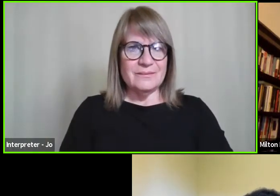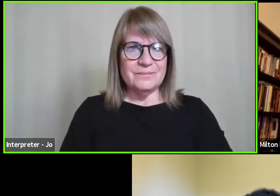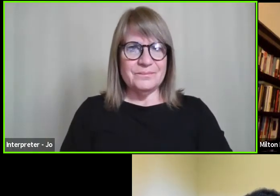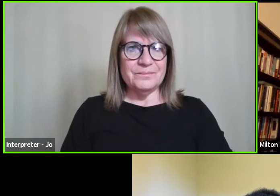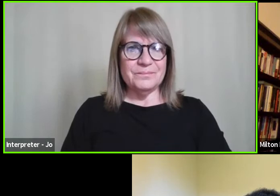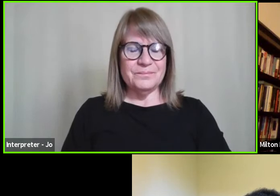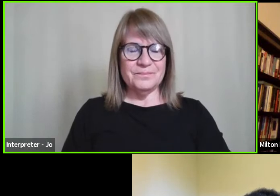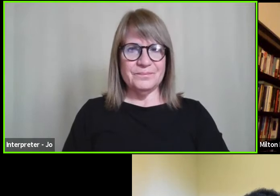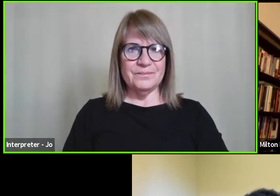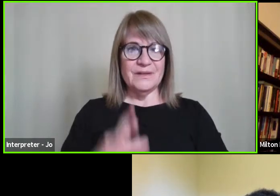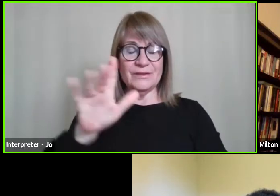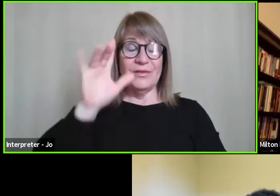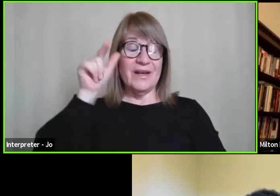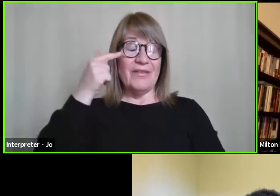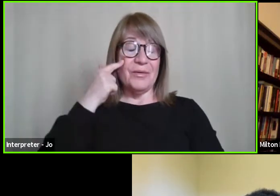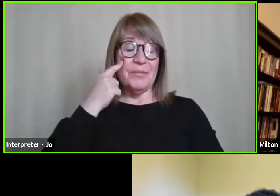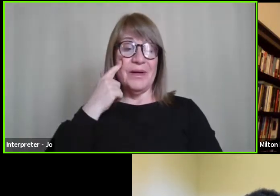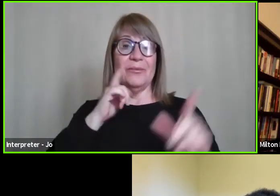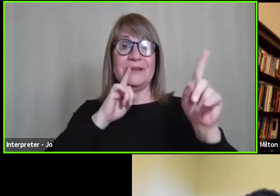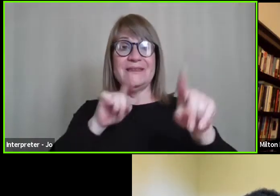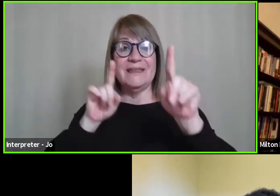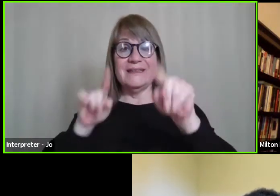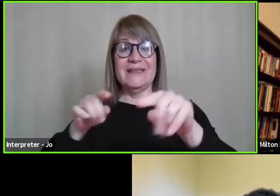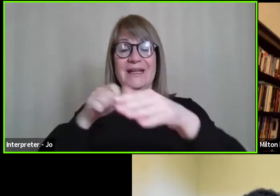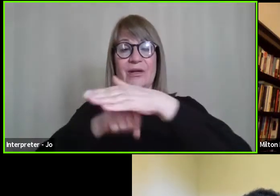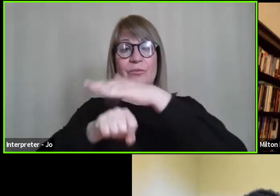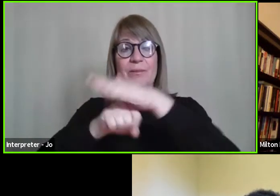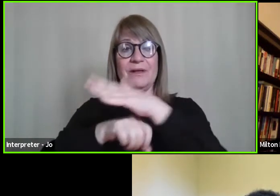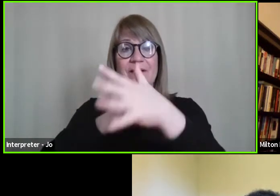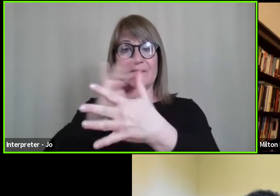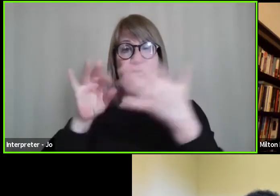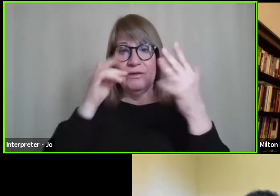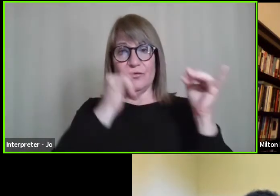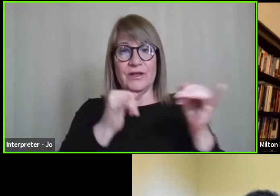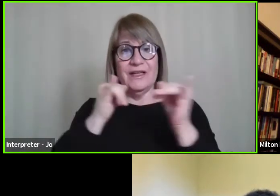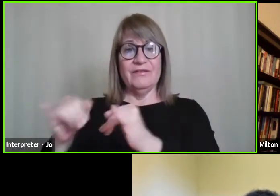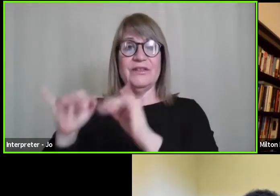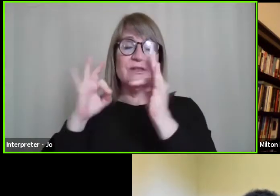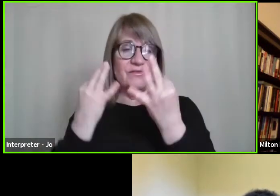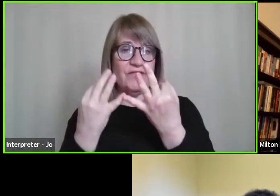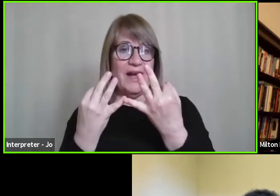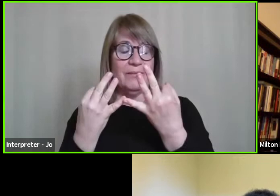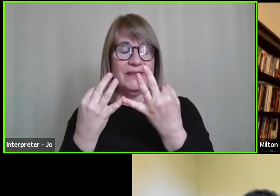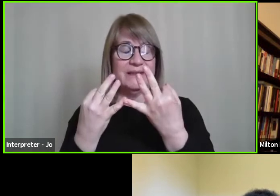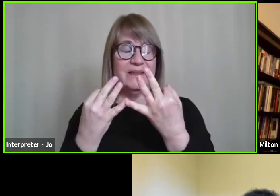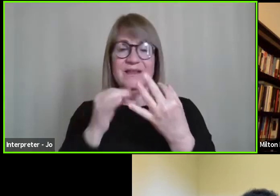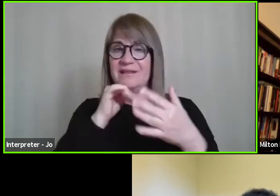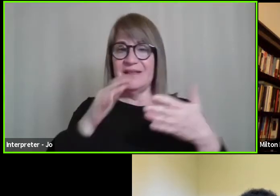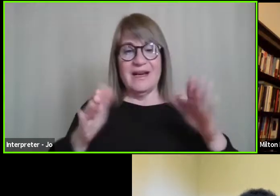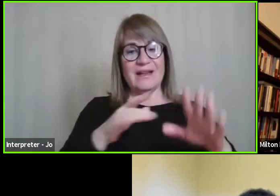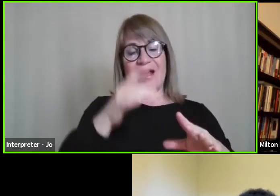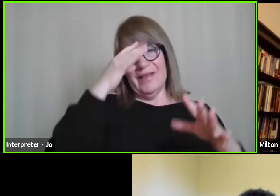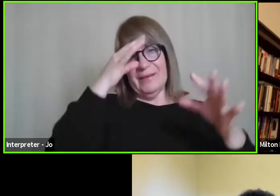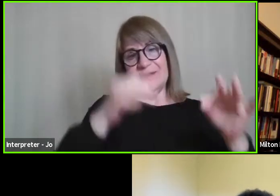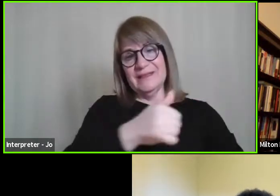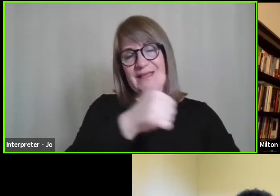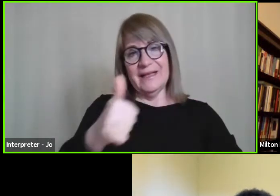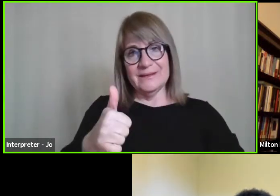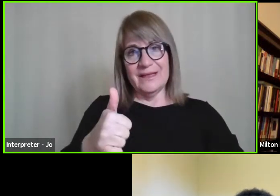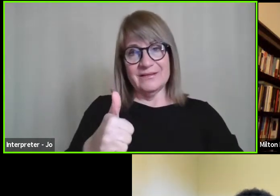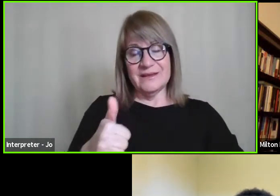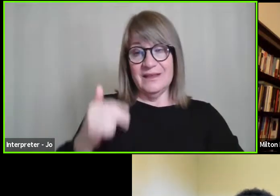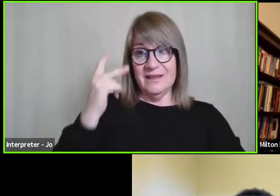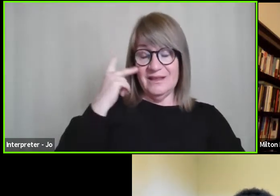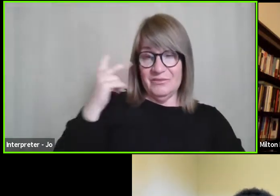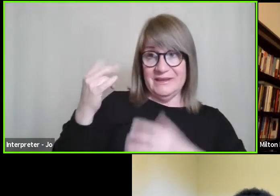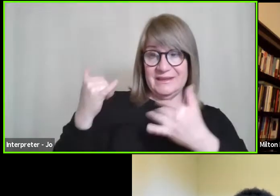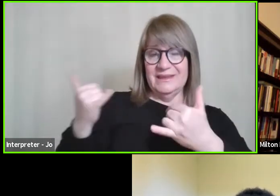reproductive choices um for individuals and families um and that uh what we see today people have argued is